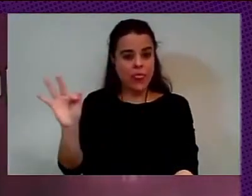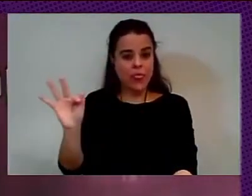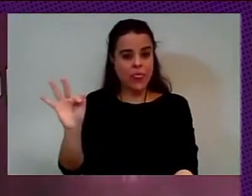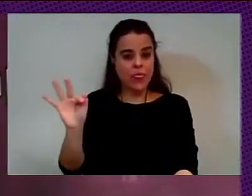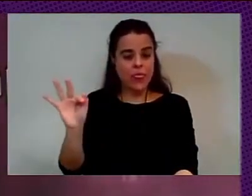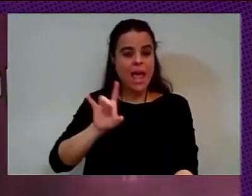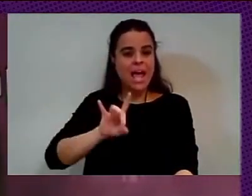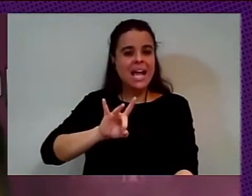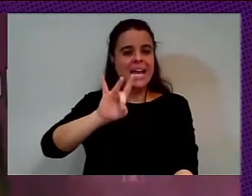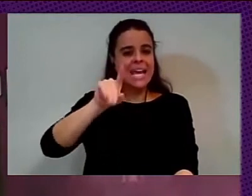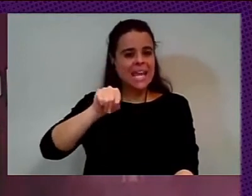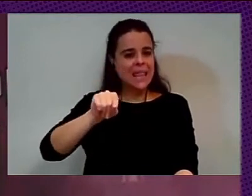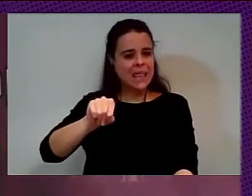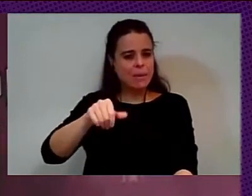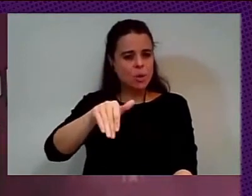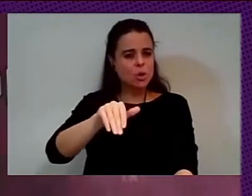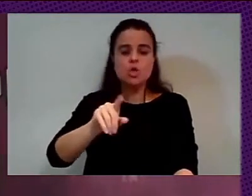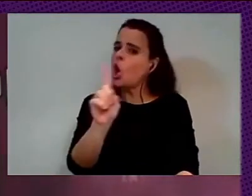yeah. In 5 minutes. Sorry about that.